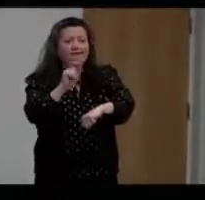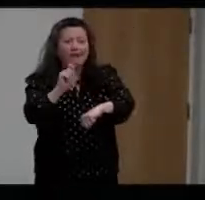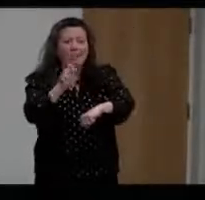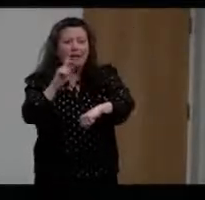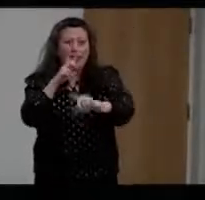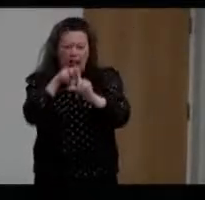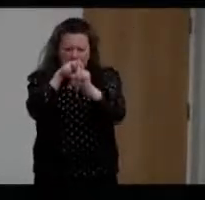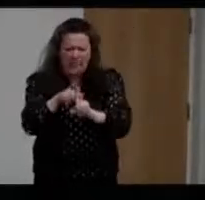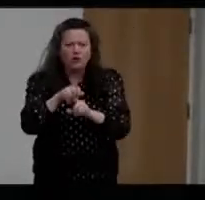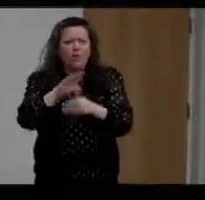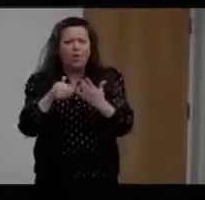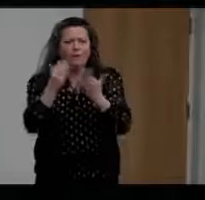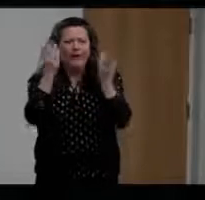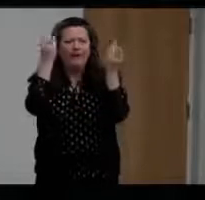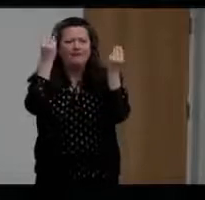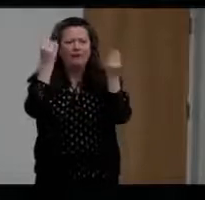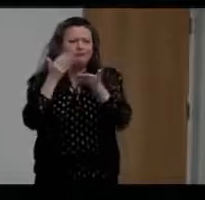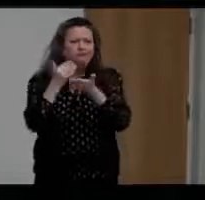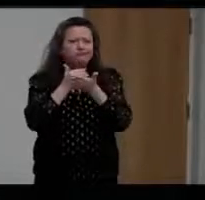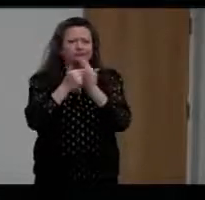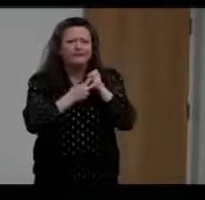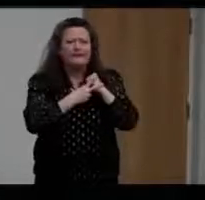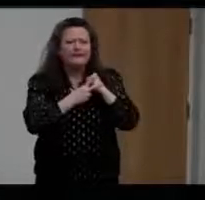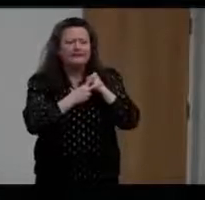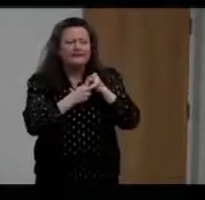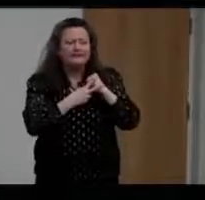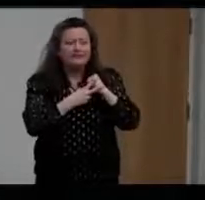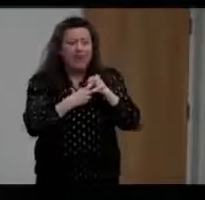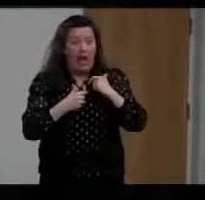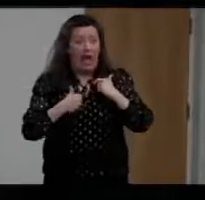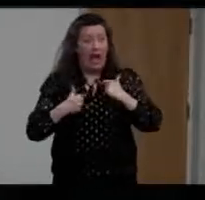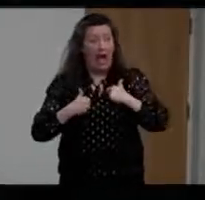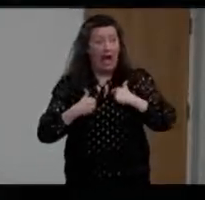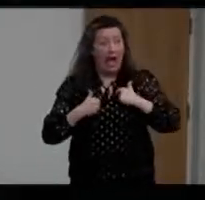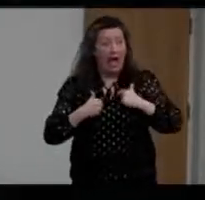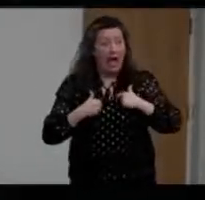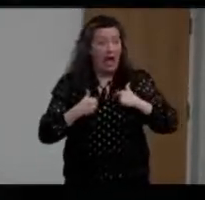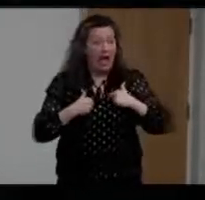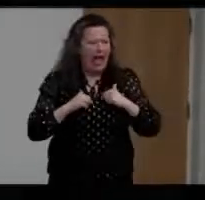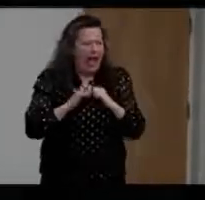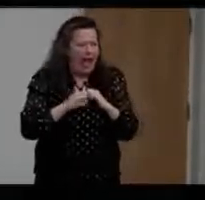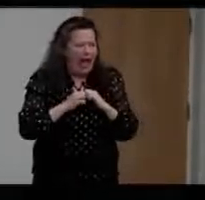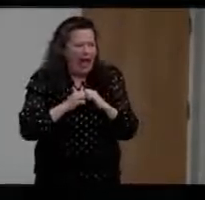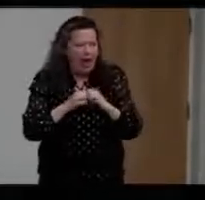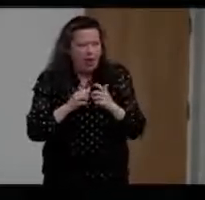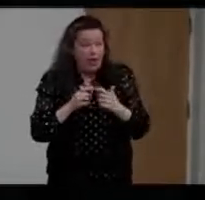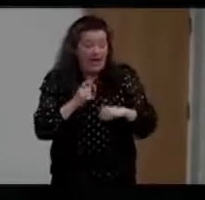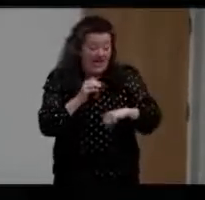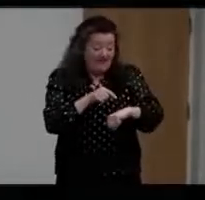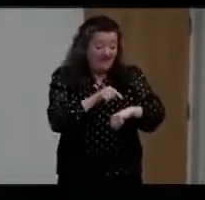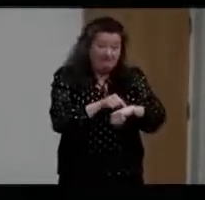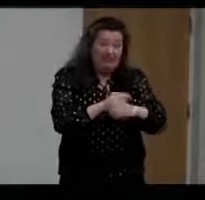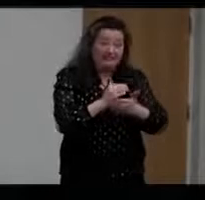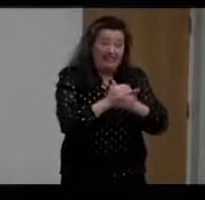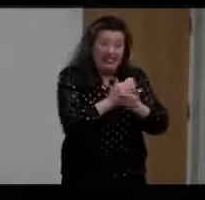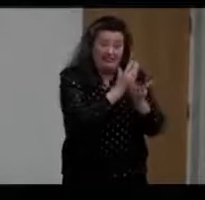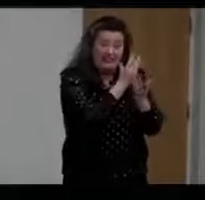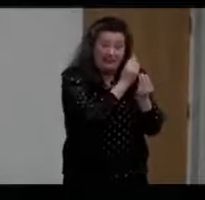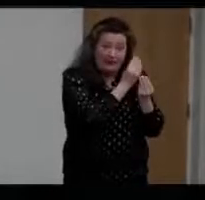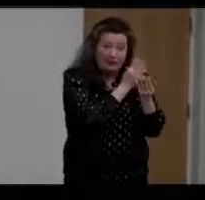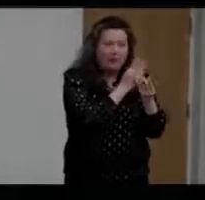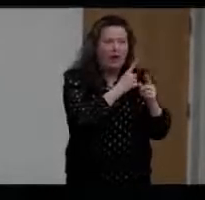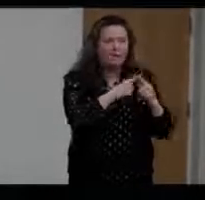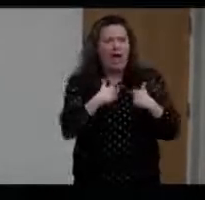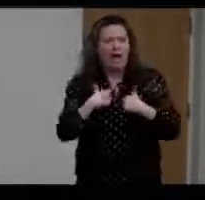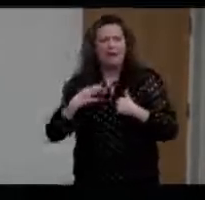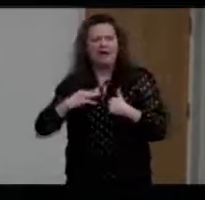be fair, and that's a loaded question in this context, fair health insurance or coverage? Or what about pre-existing conditions? What about insurance